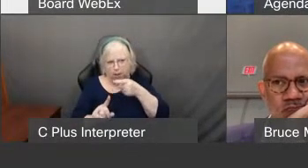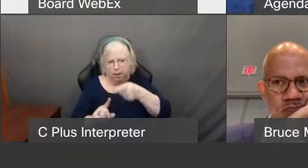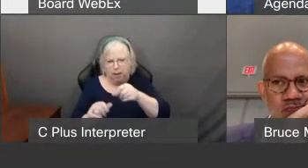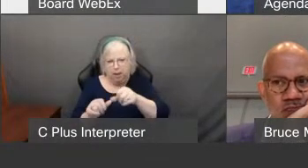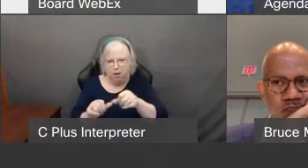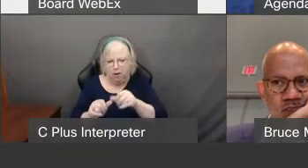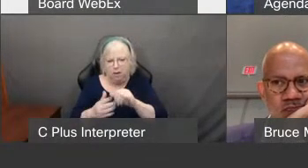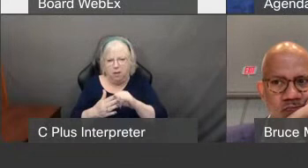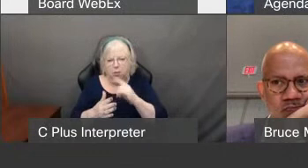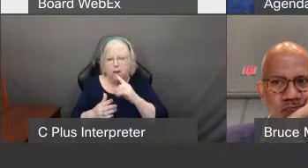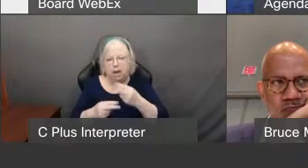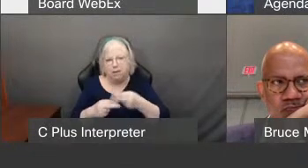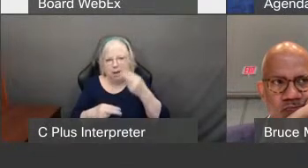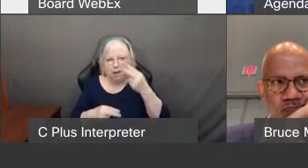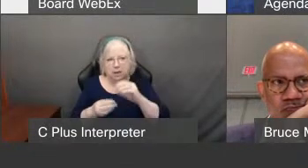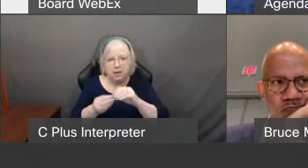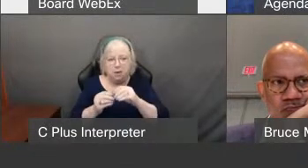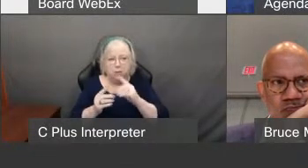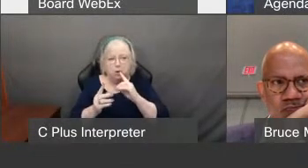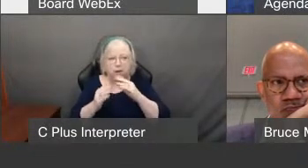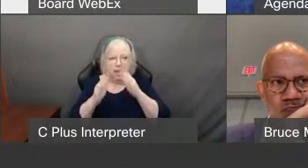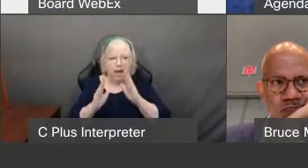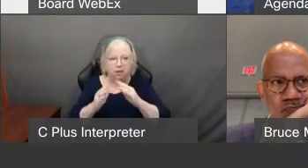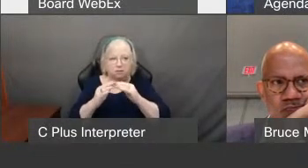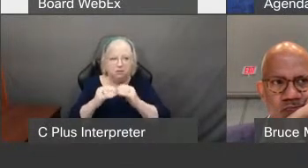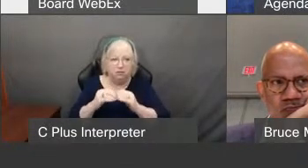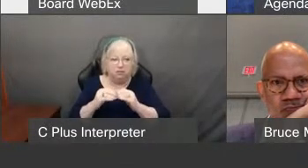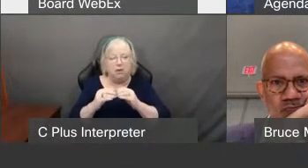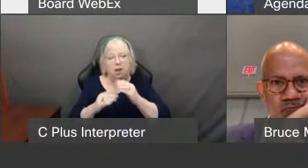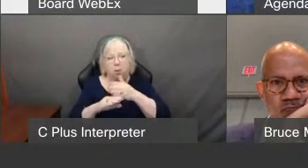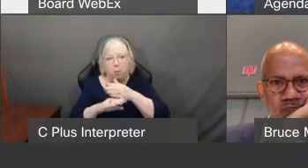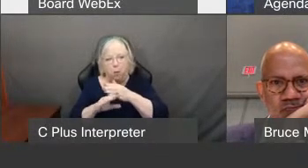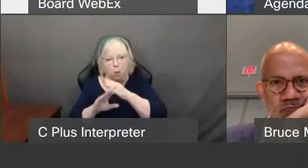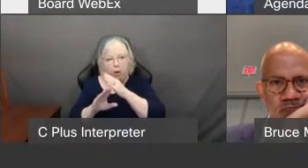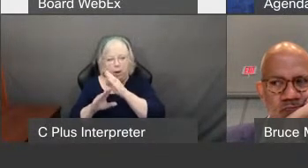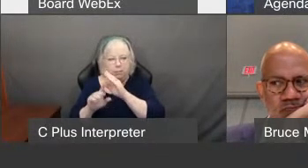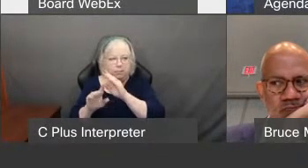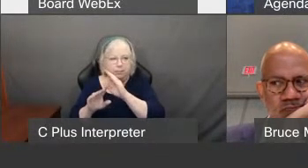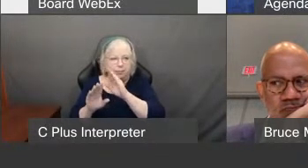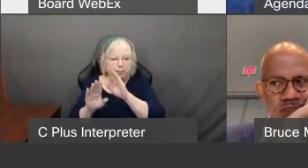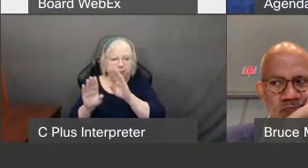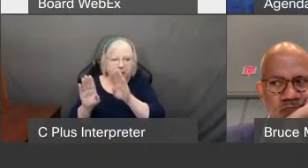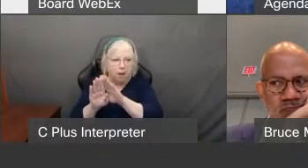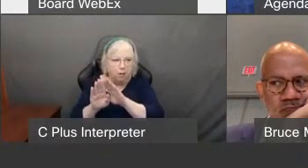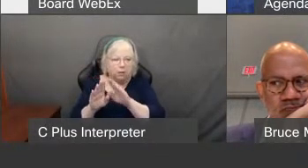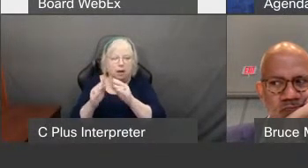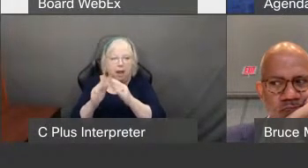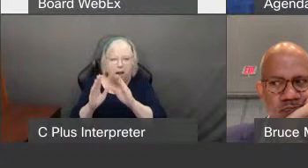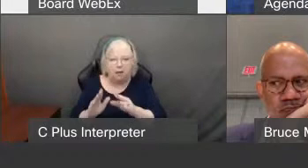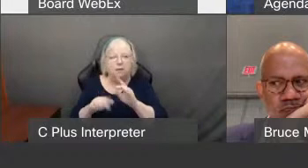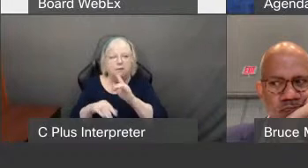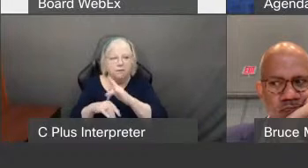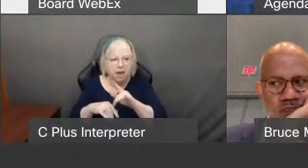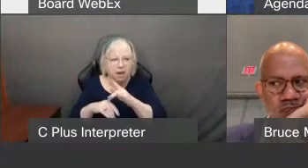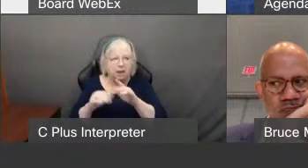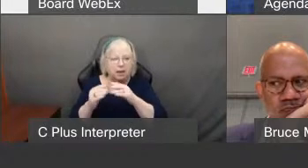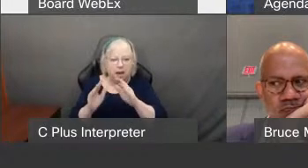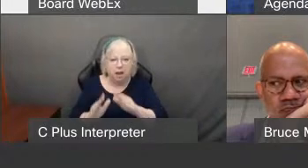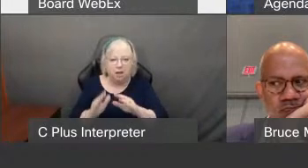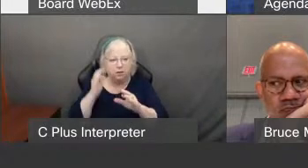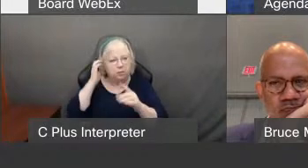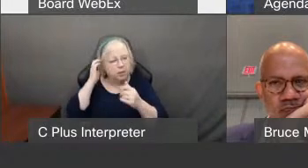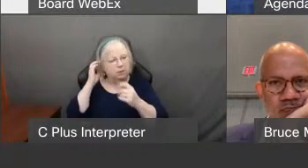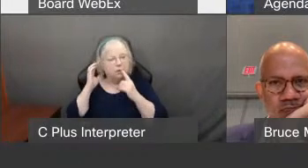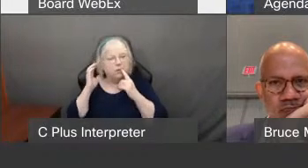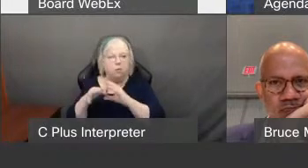number of dilapidated houses, boarded up homes, vacant homes, boarded up structures, vacant structures, because there's a correlation between